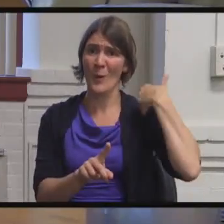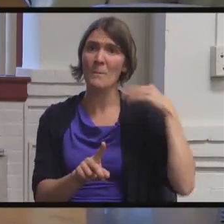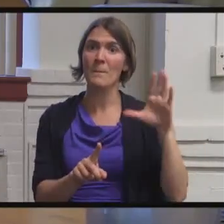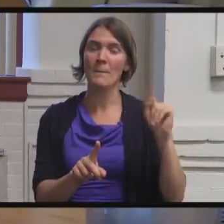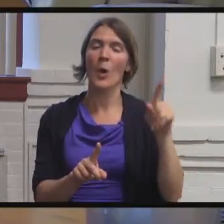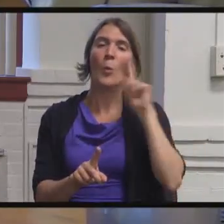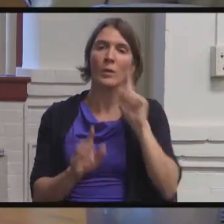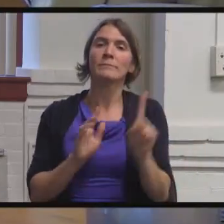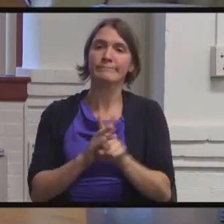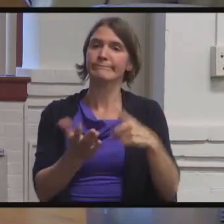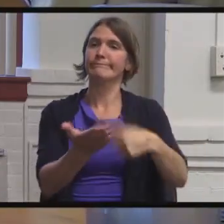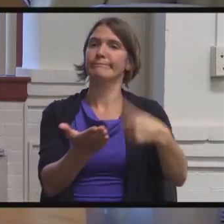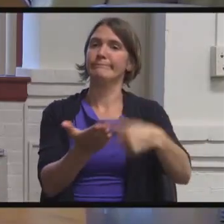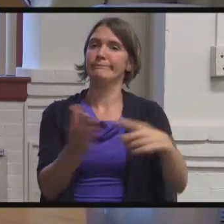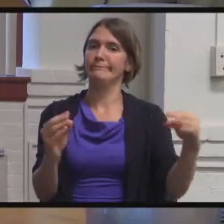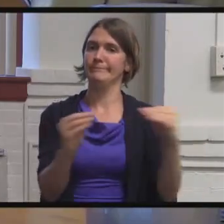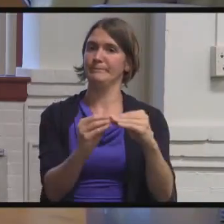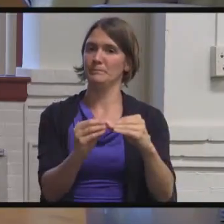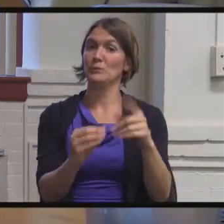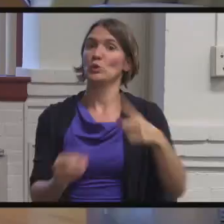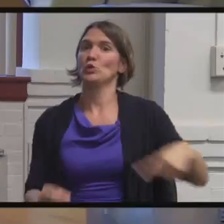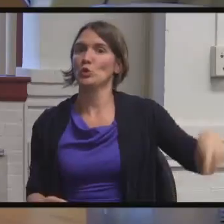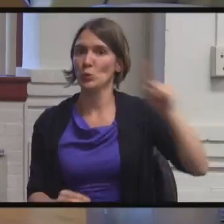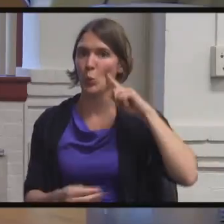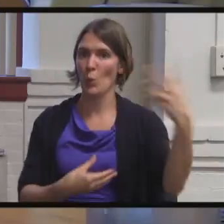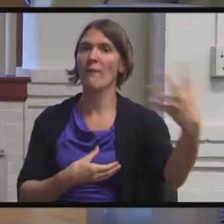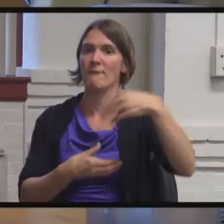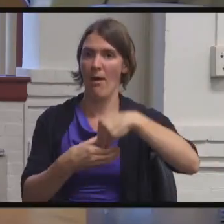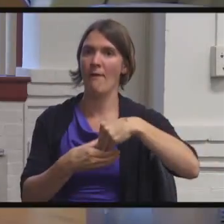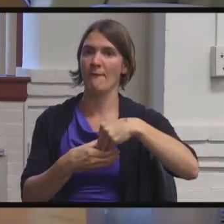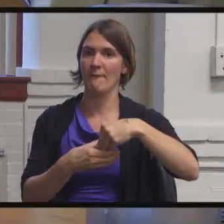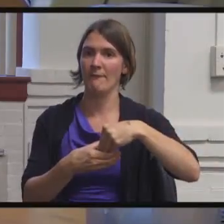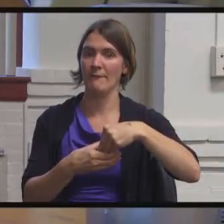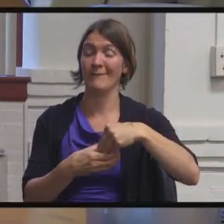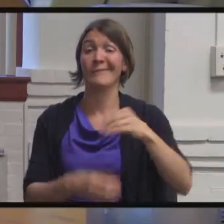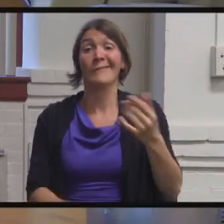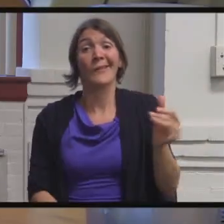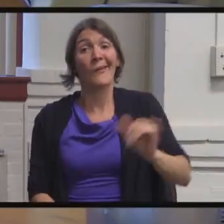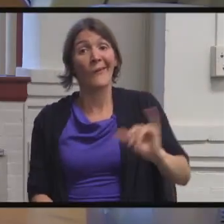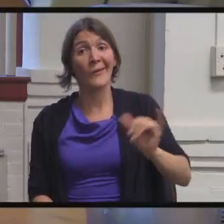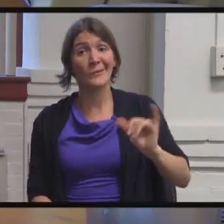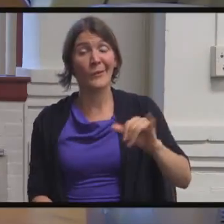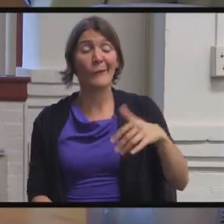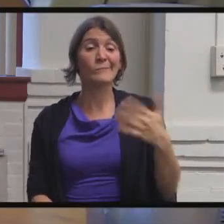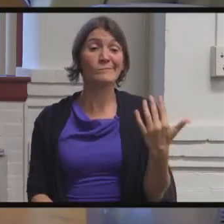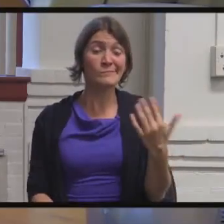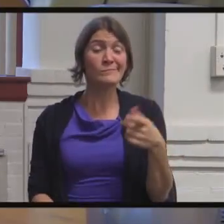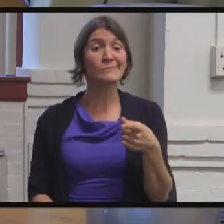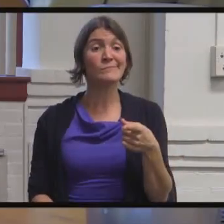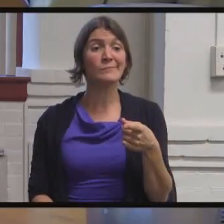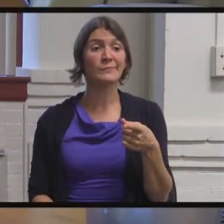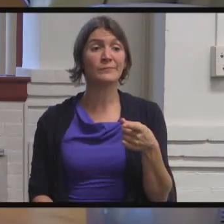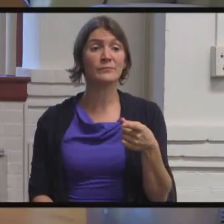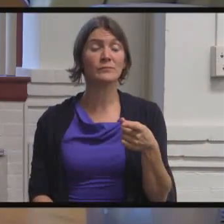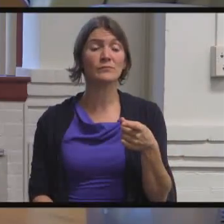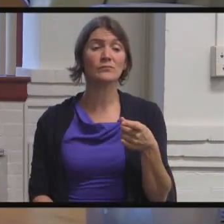going to come up for probably full discussion pretty soon. And we're also going to be talking about the fact that